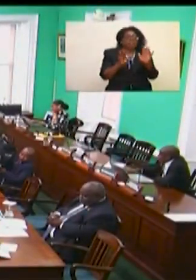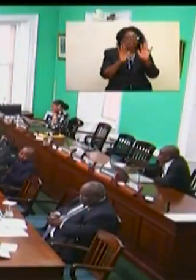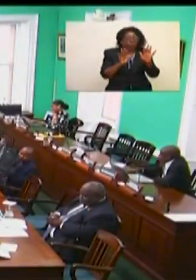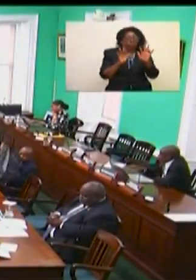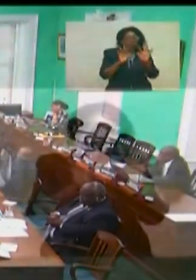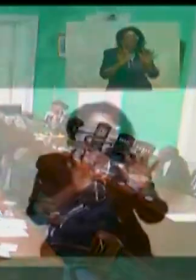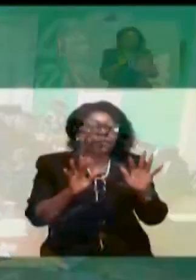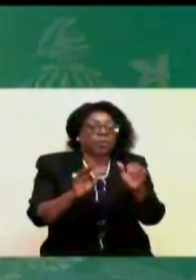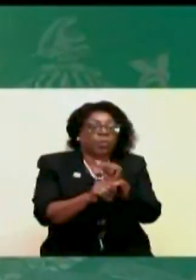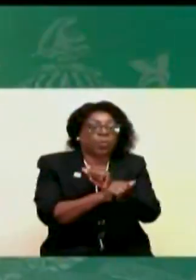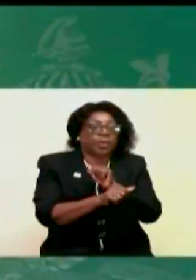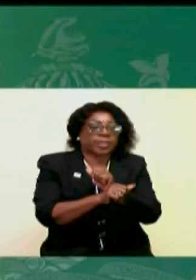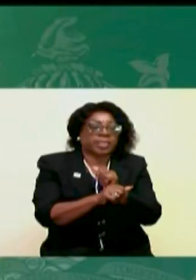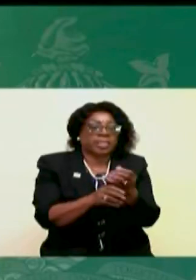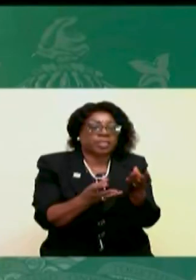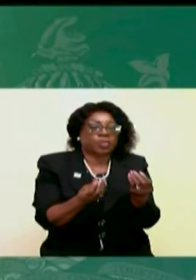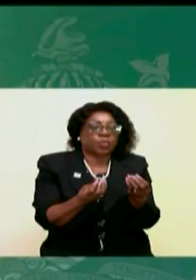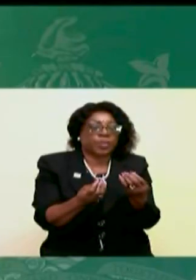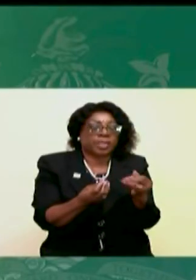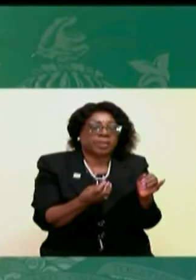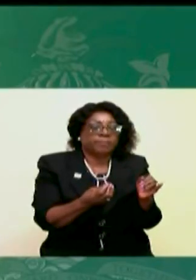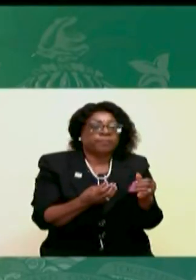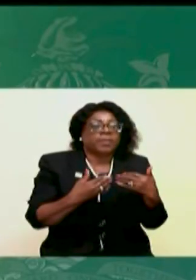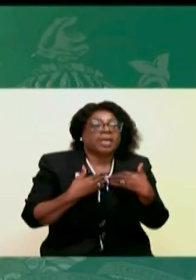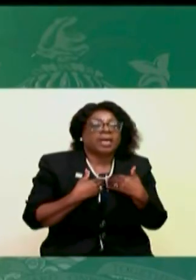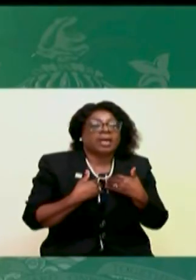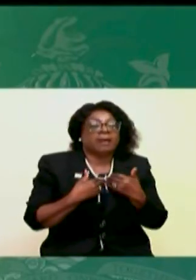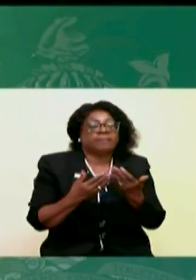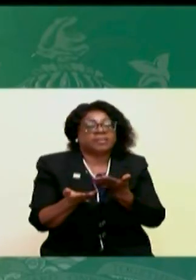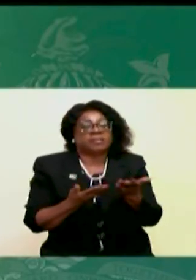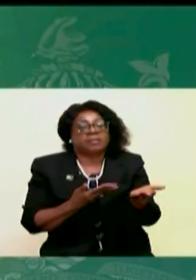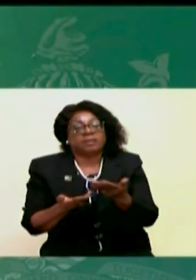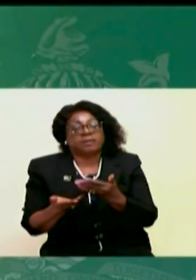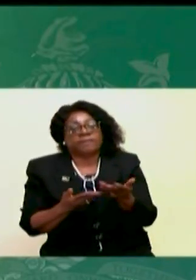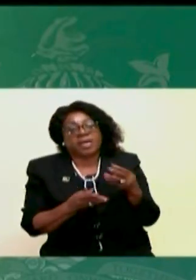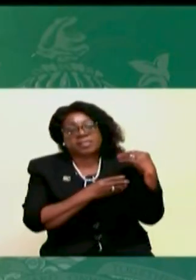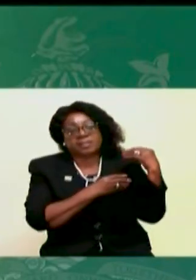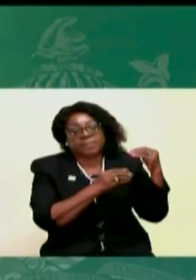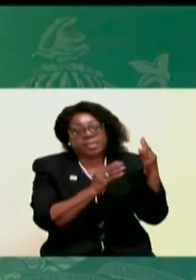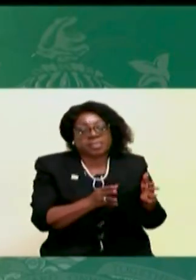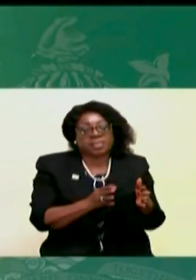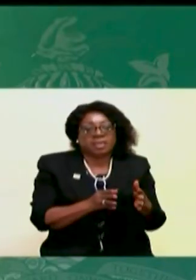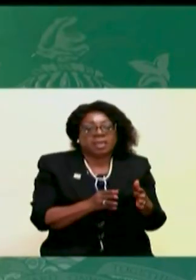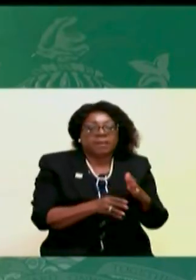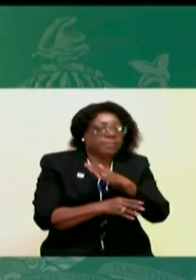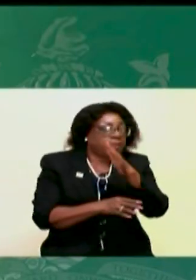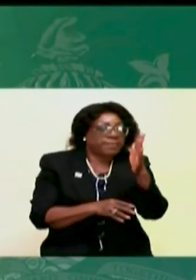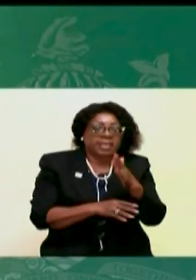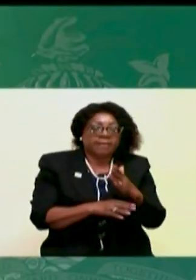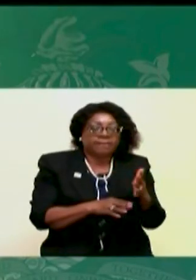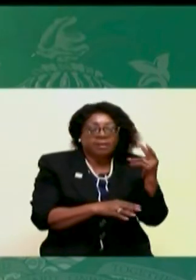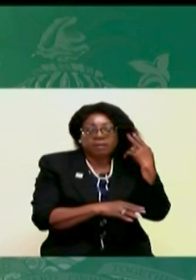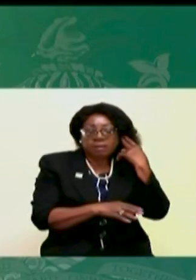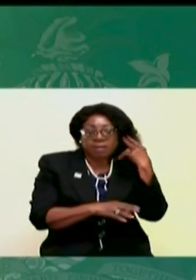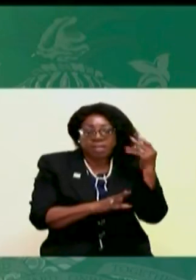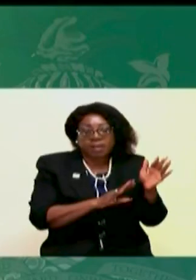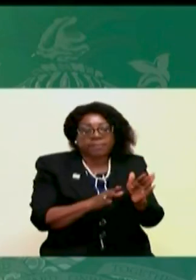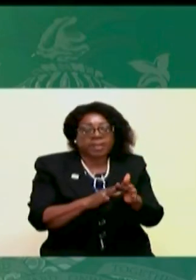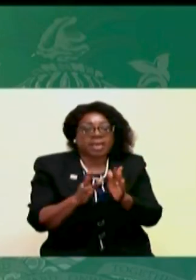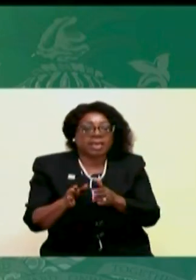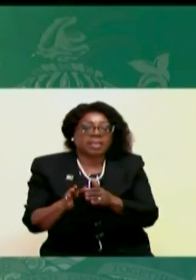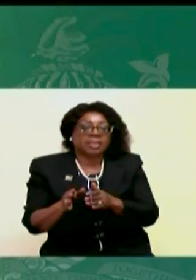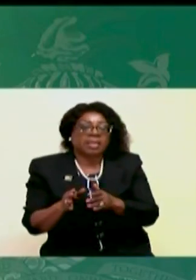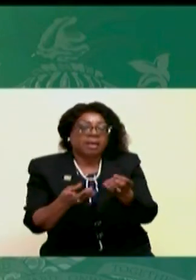I have and had served as minister, but I'd never heard a plan as articulated by the member about the diversification